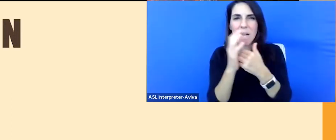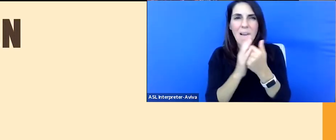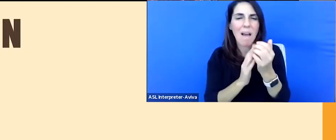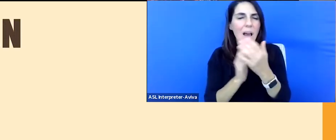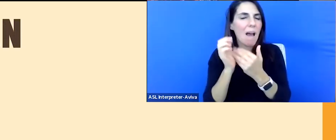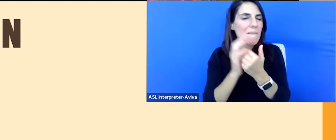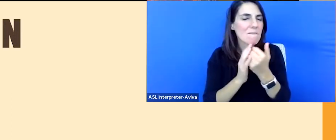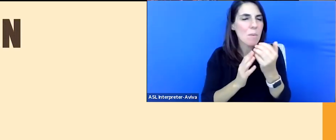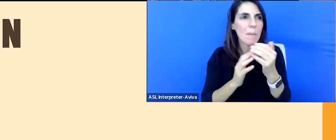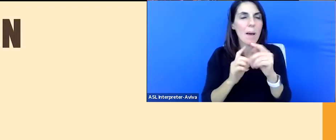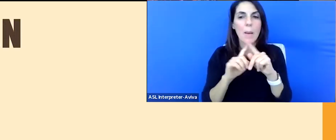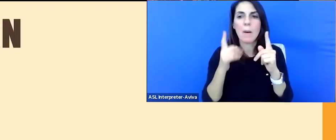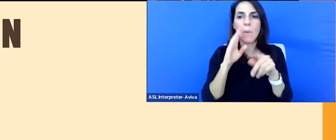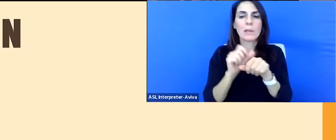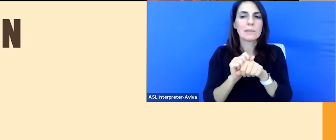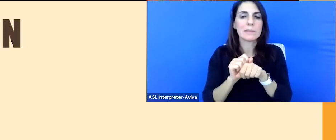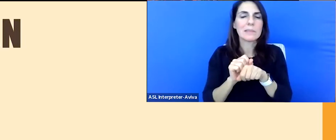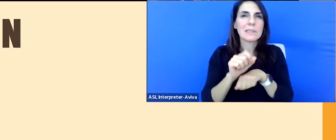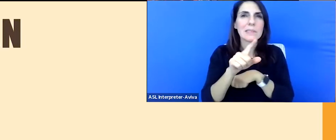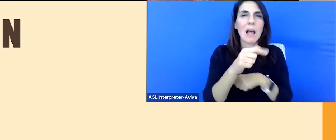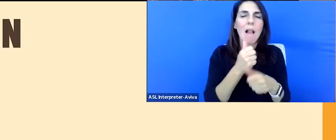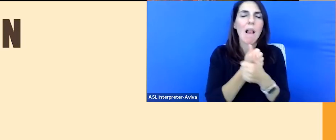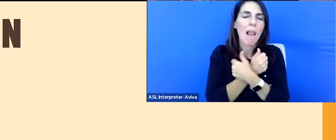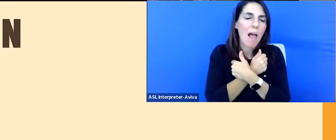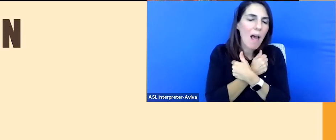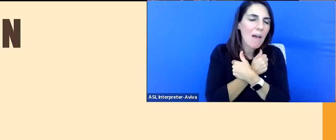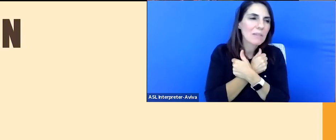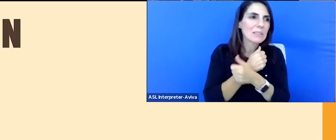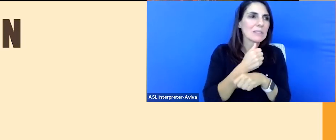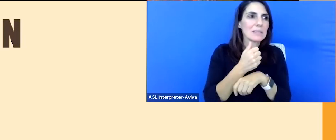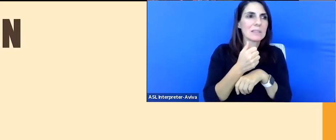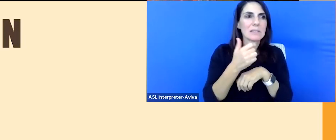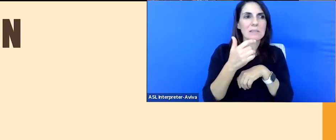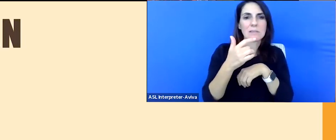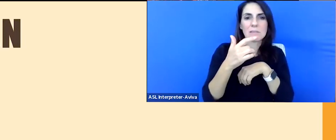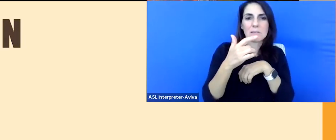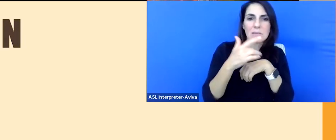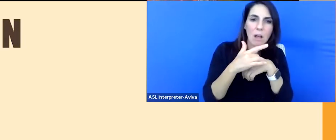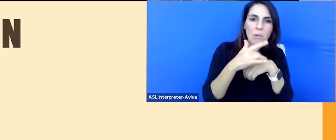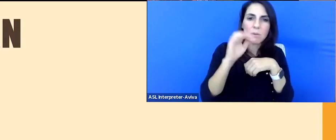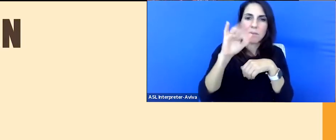loving touch to this part of your body.